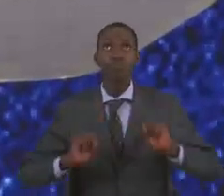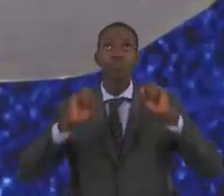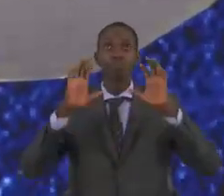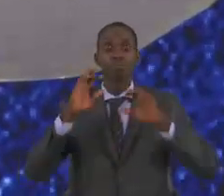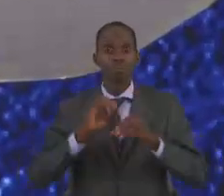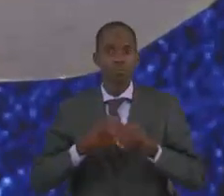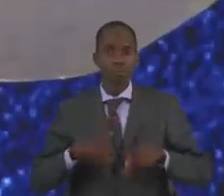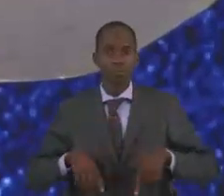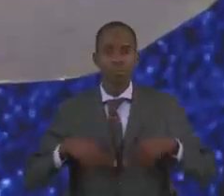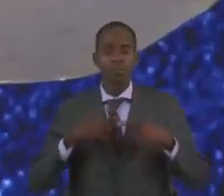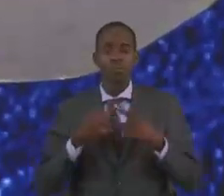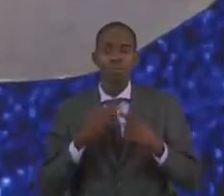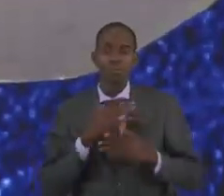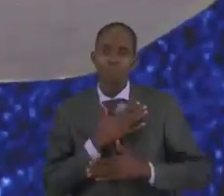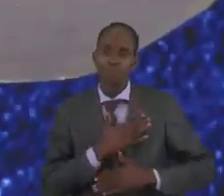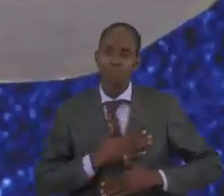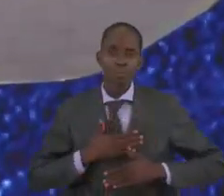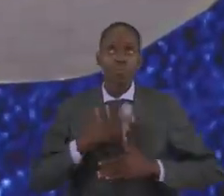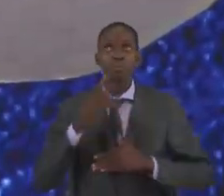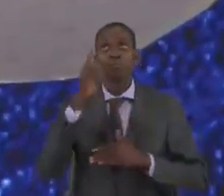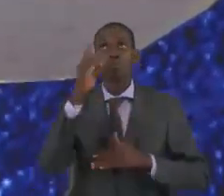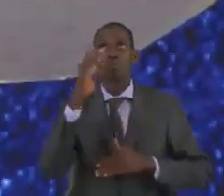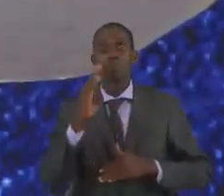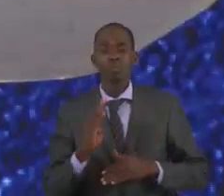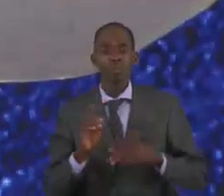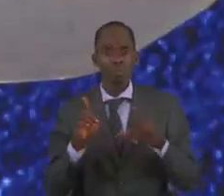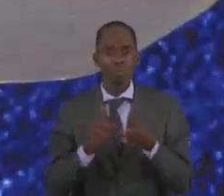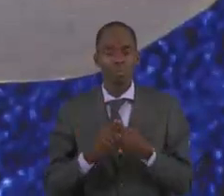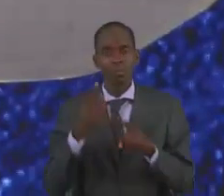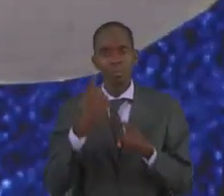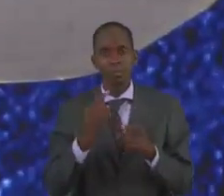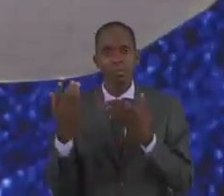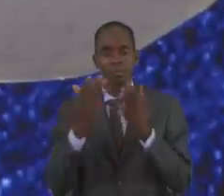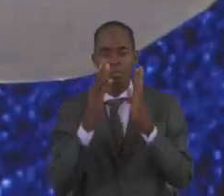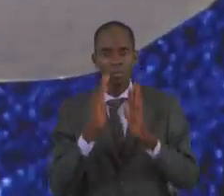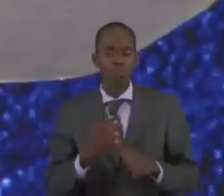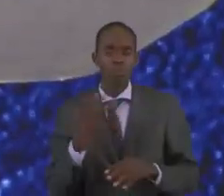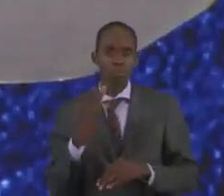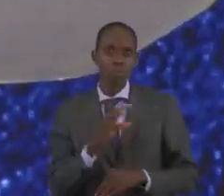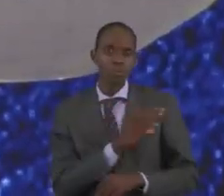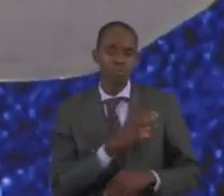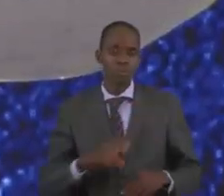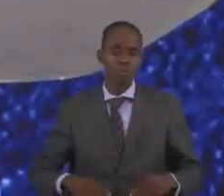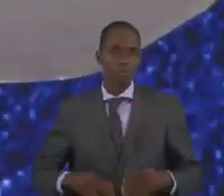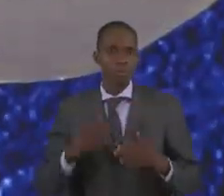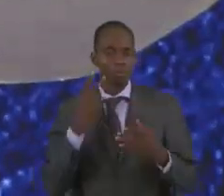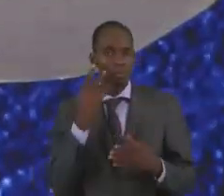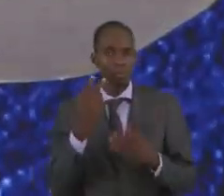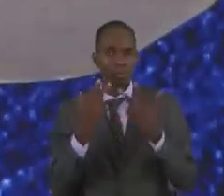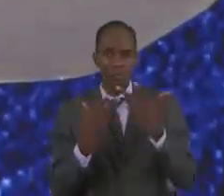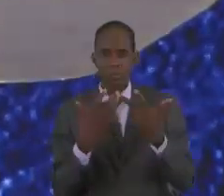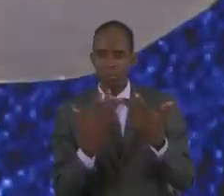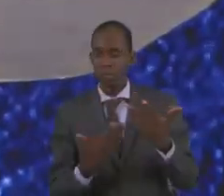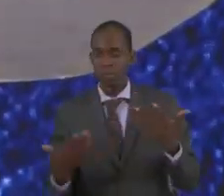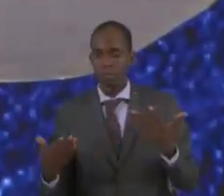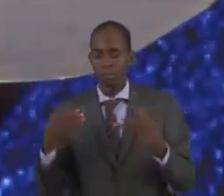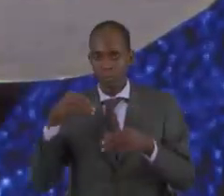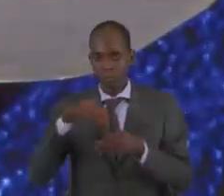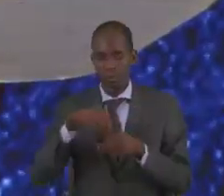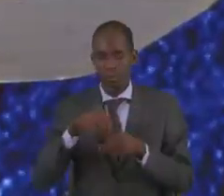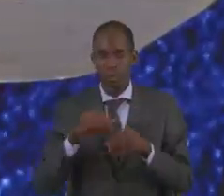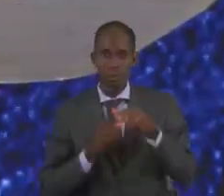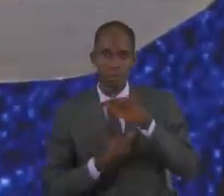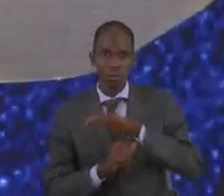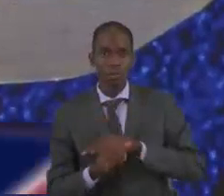to please God as the servant of Christ. Look at three things there. Number one,